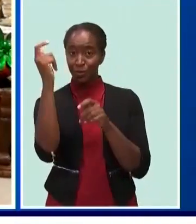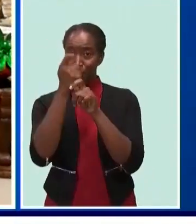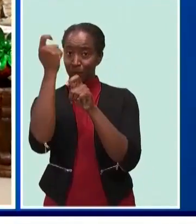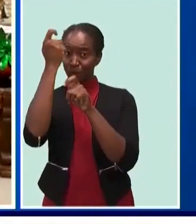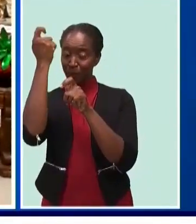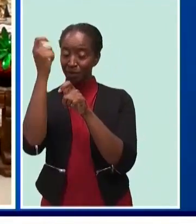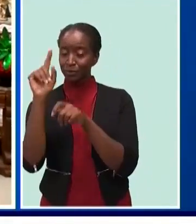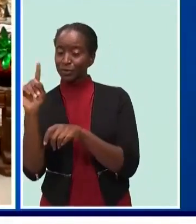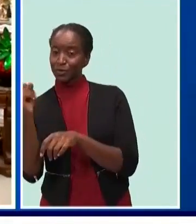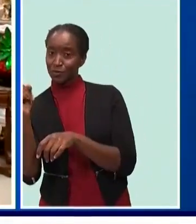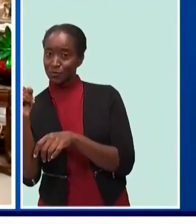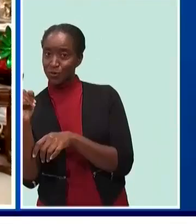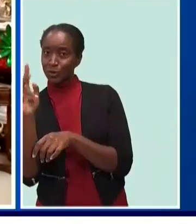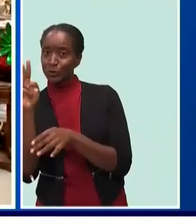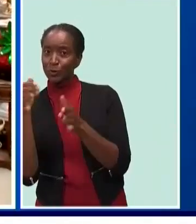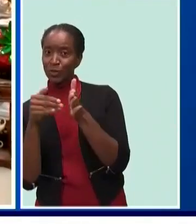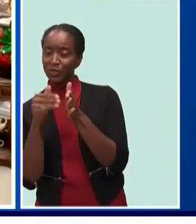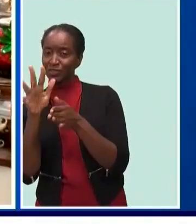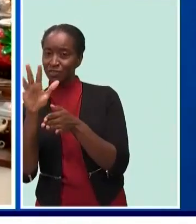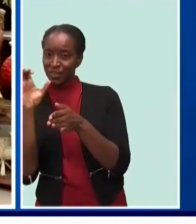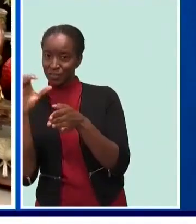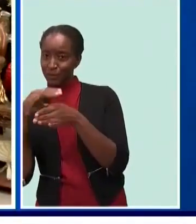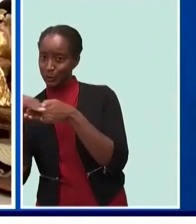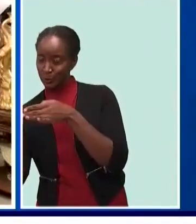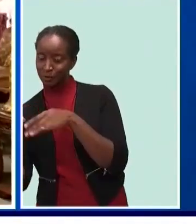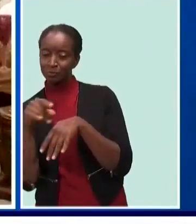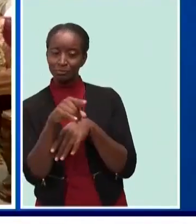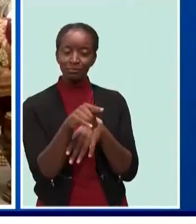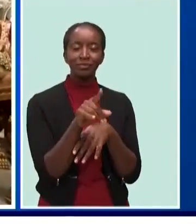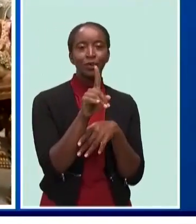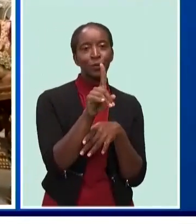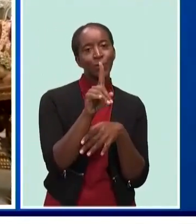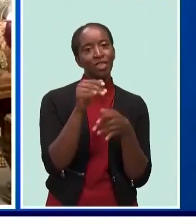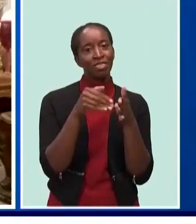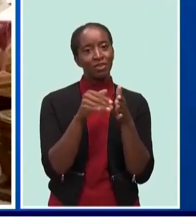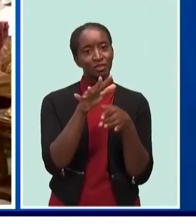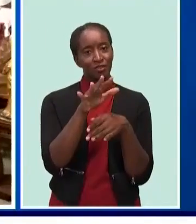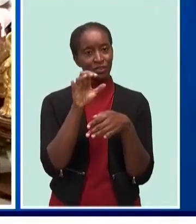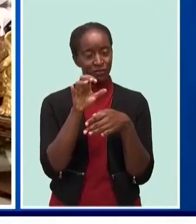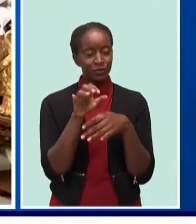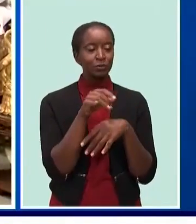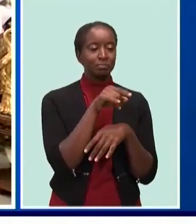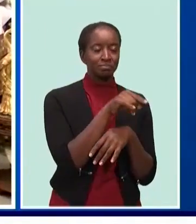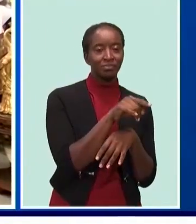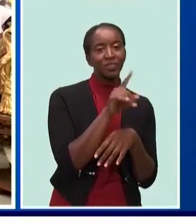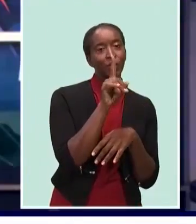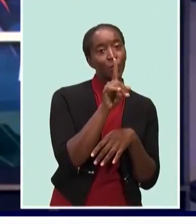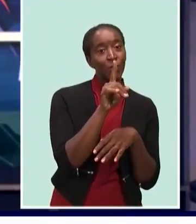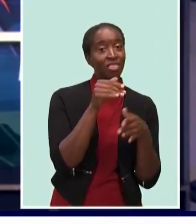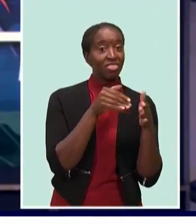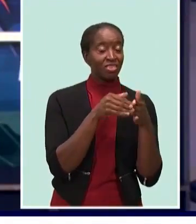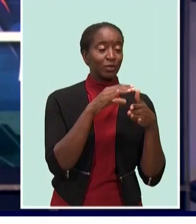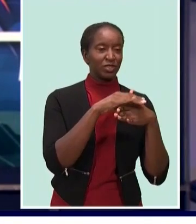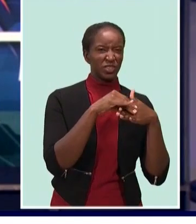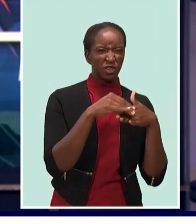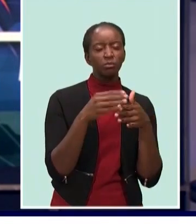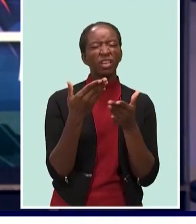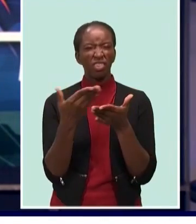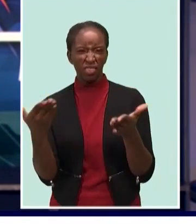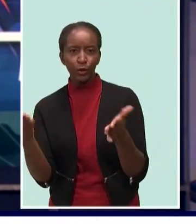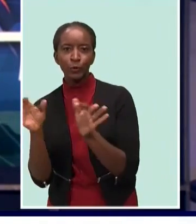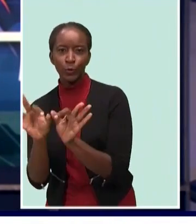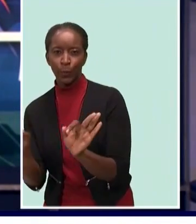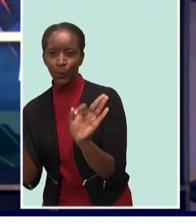$2,500 worth of merchandise. Shoshana Sandiford, $1,500 worth of merchandise. And Tricia Wilcher sent a representative to collect